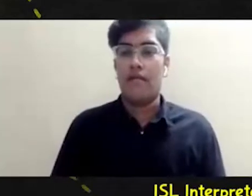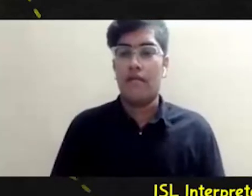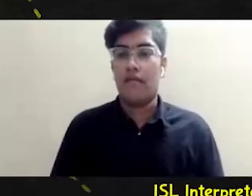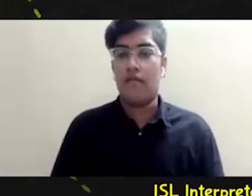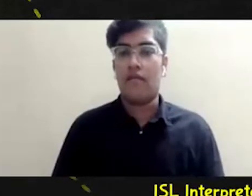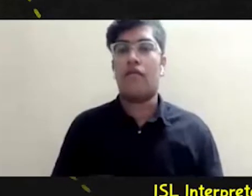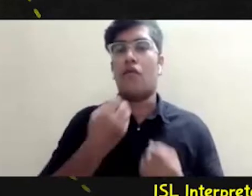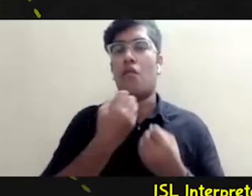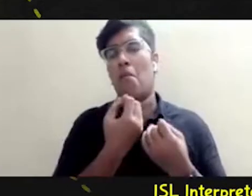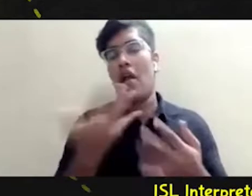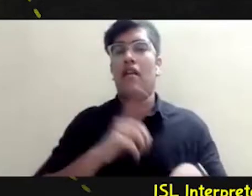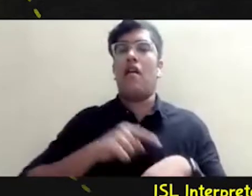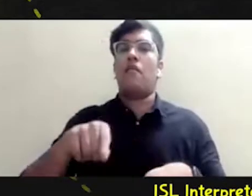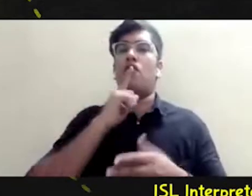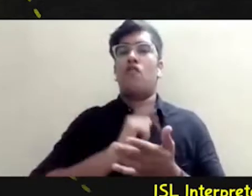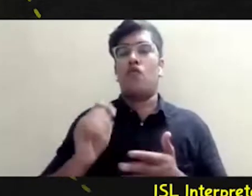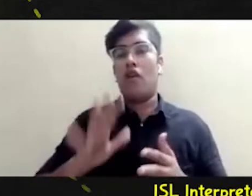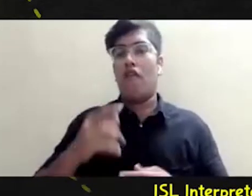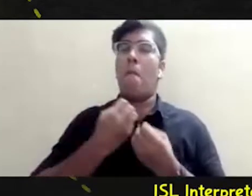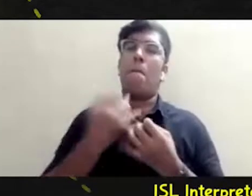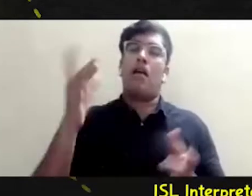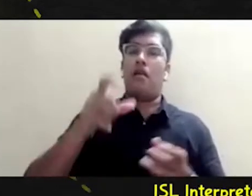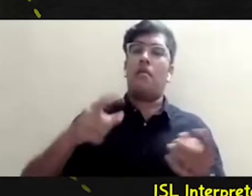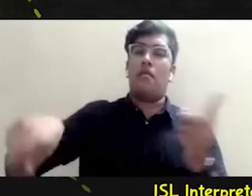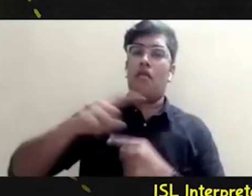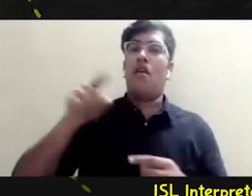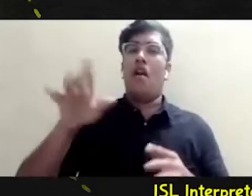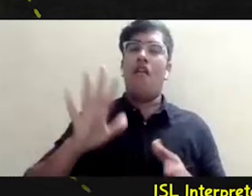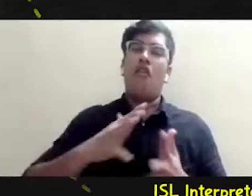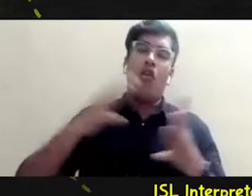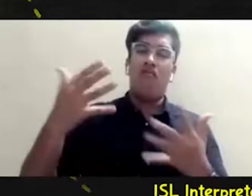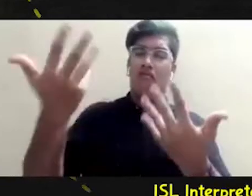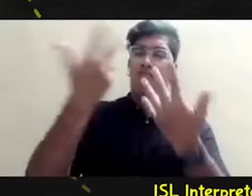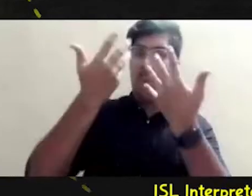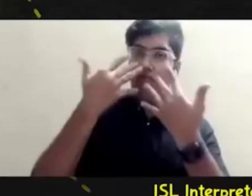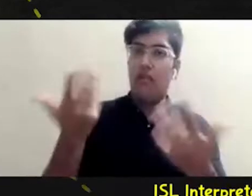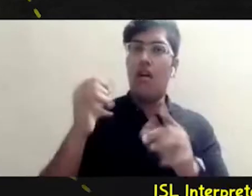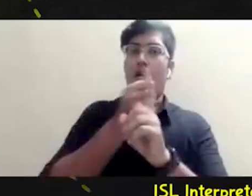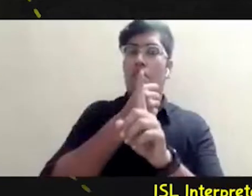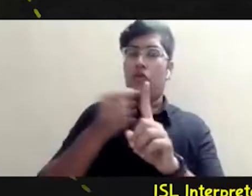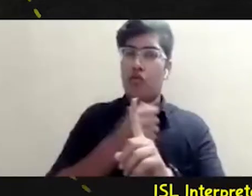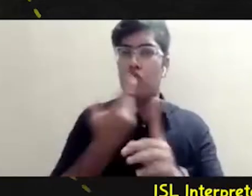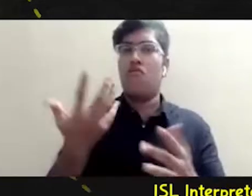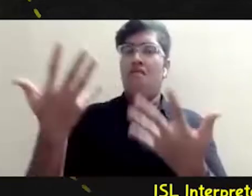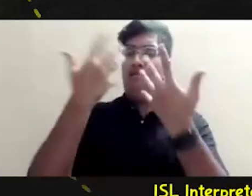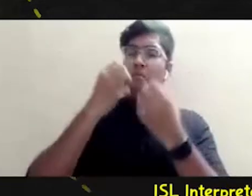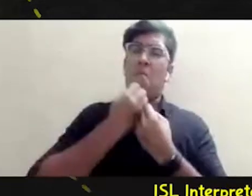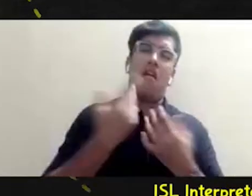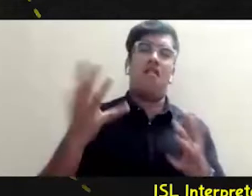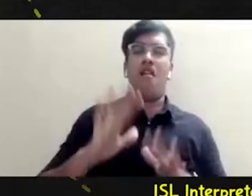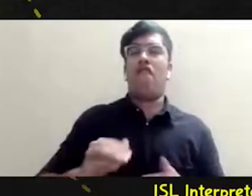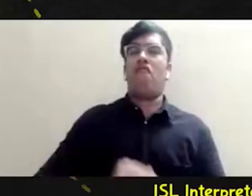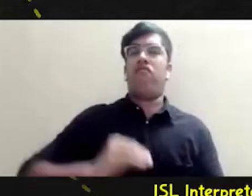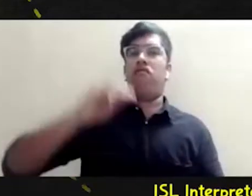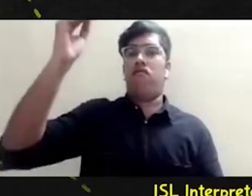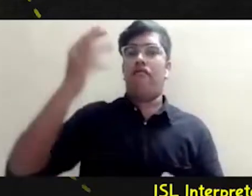a lot of queer and trans people, and they end up facing a lot of bullying, abuse, harassment while growing up. Now we think we are